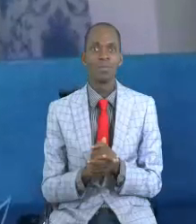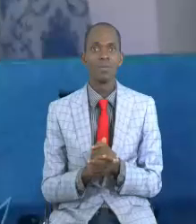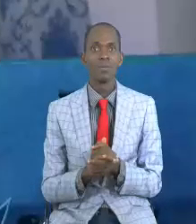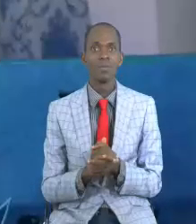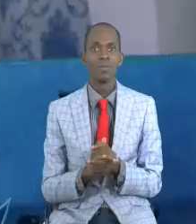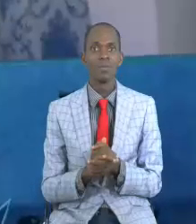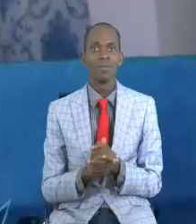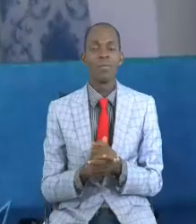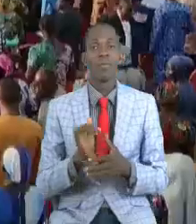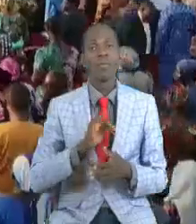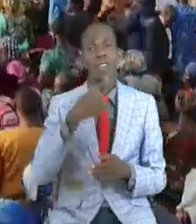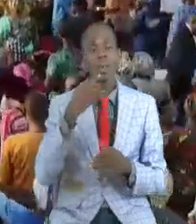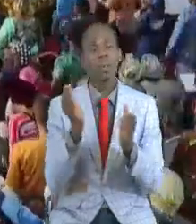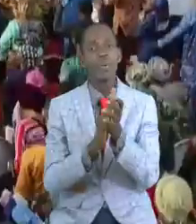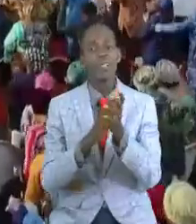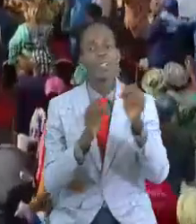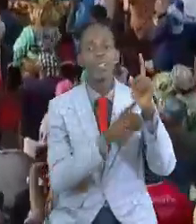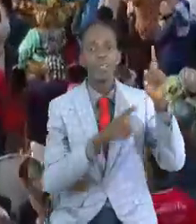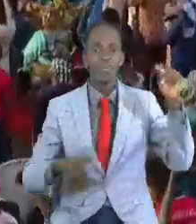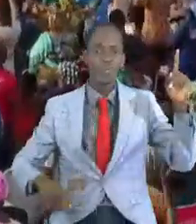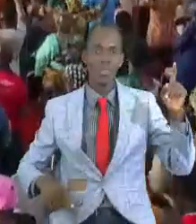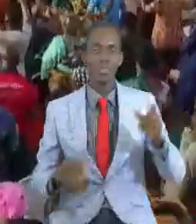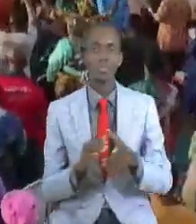I said, praise the Lord.